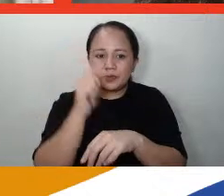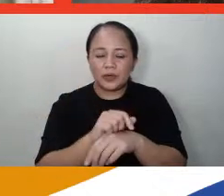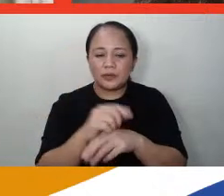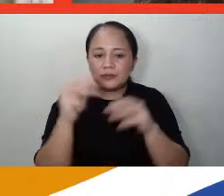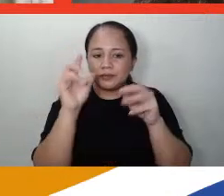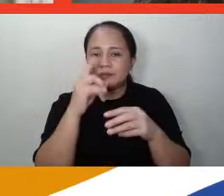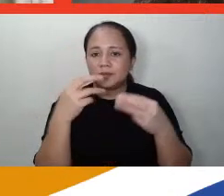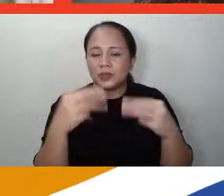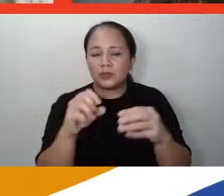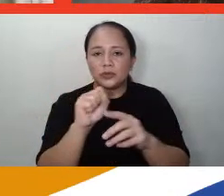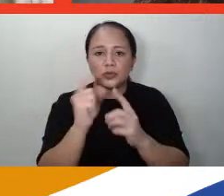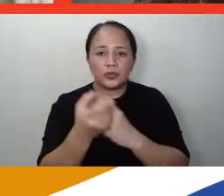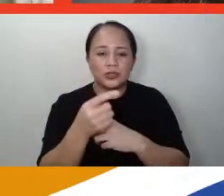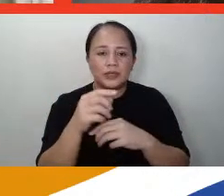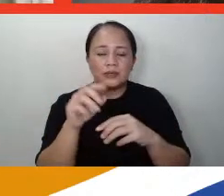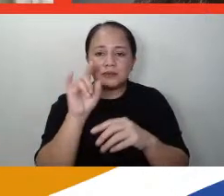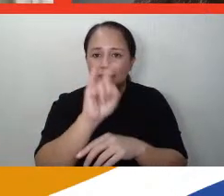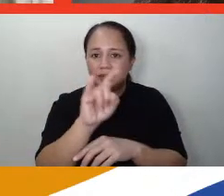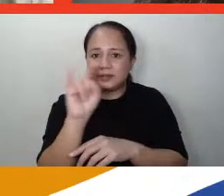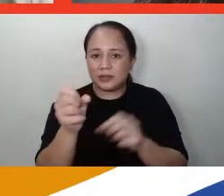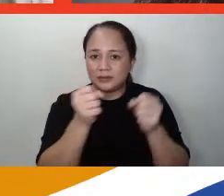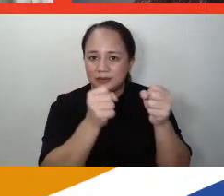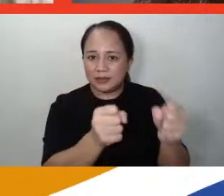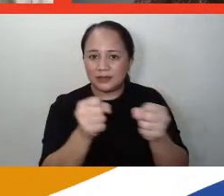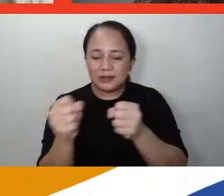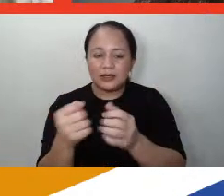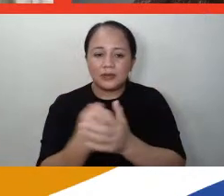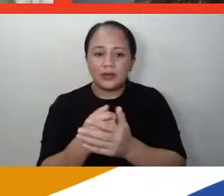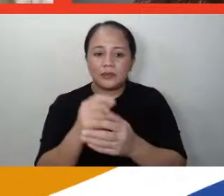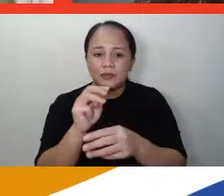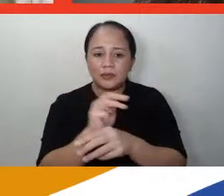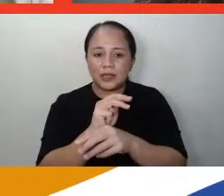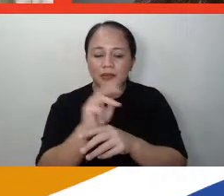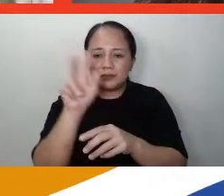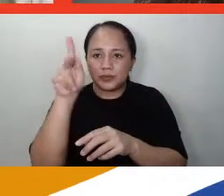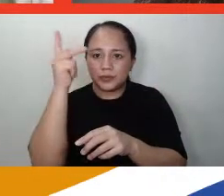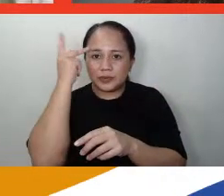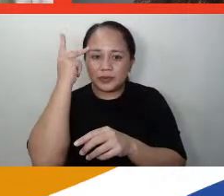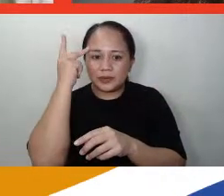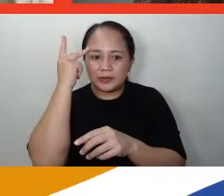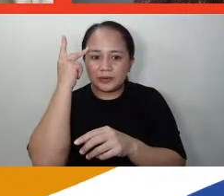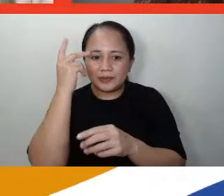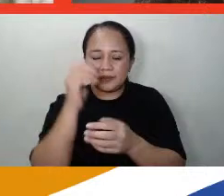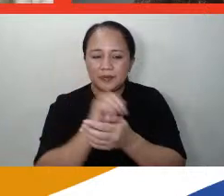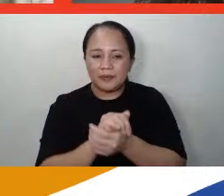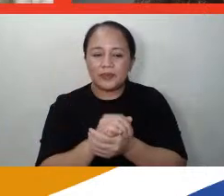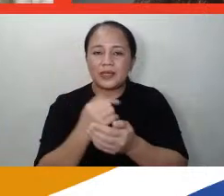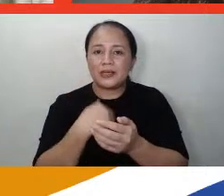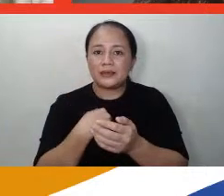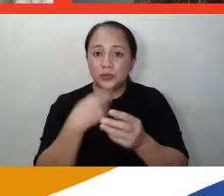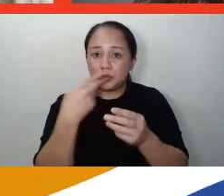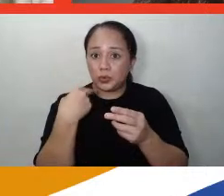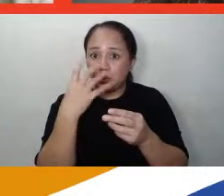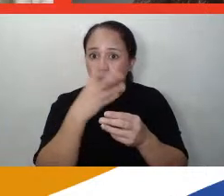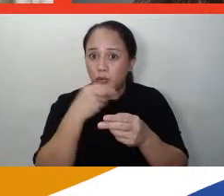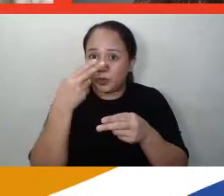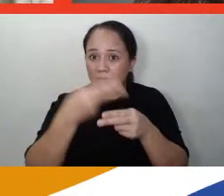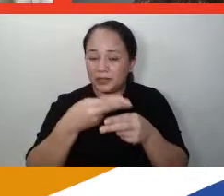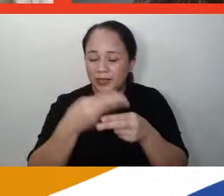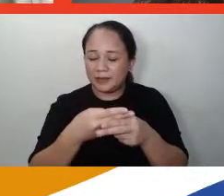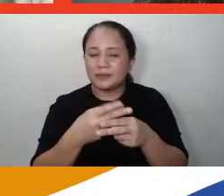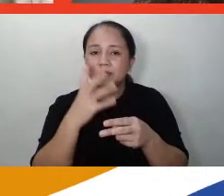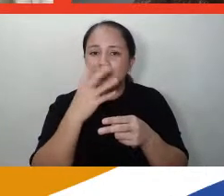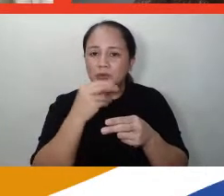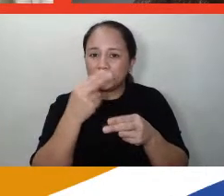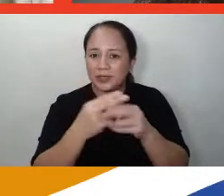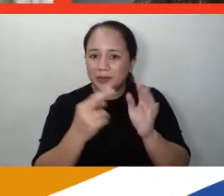social media strategy for his ministry and political office holders. Ladies and gentlemen, another